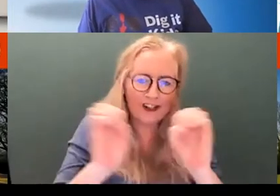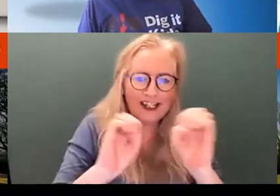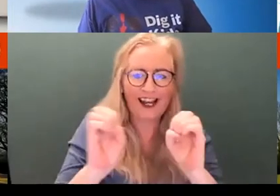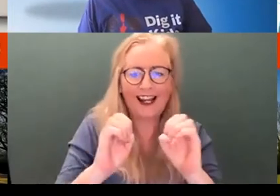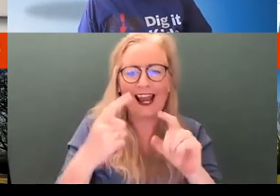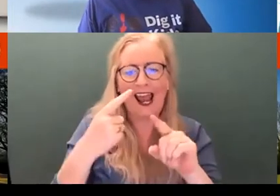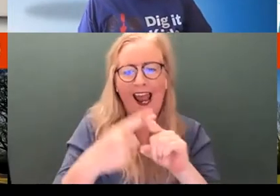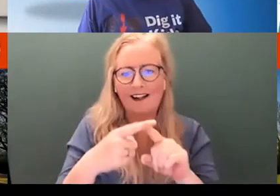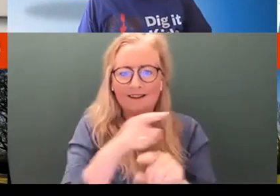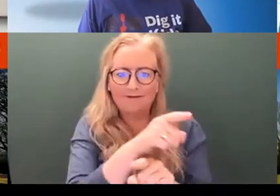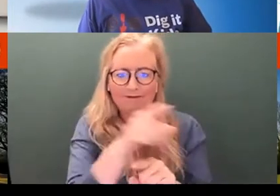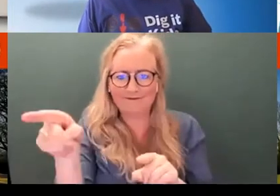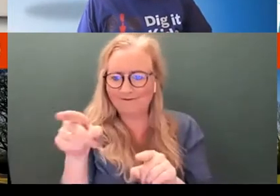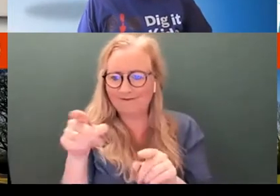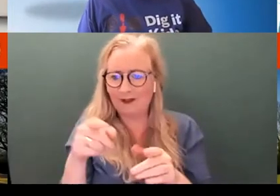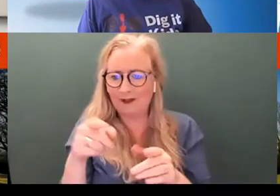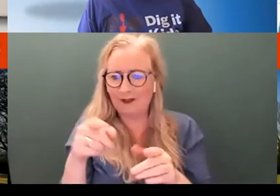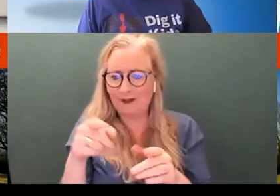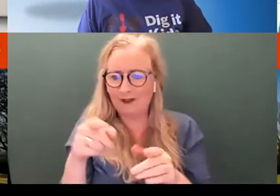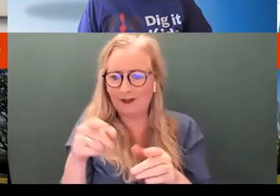project organisers, you.